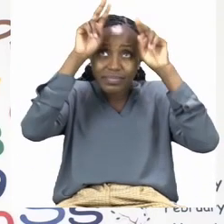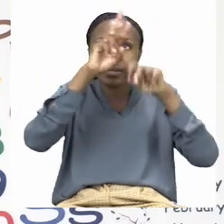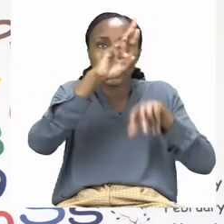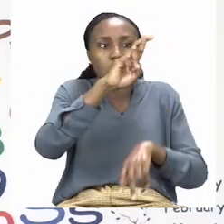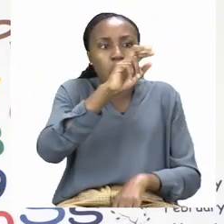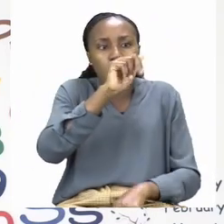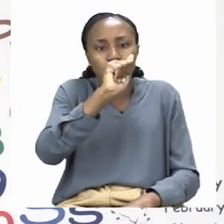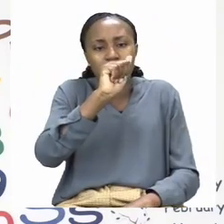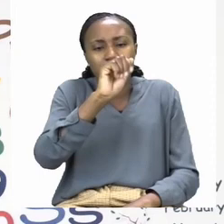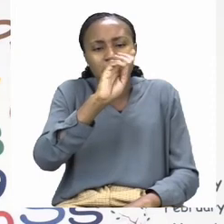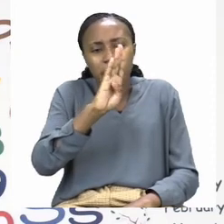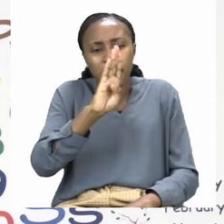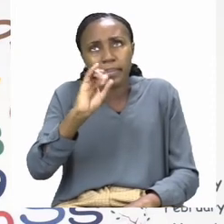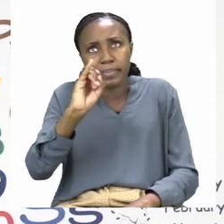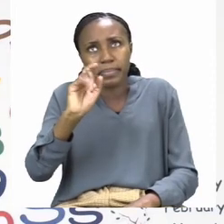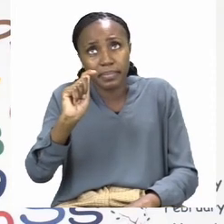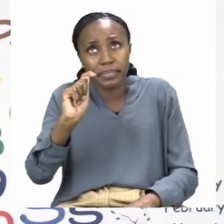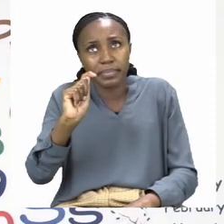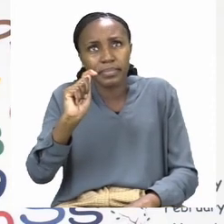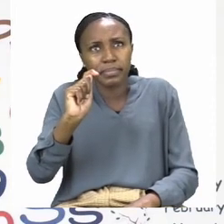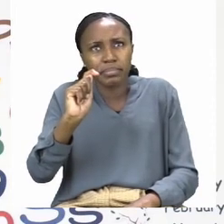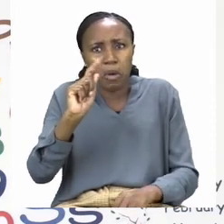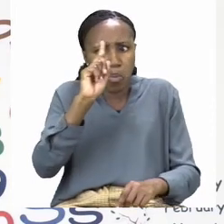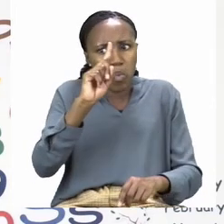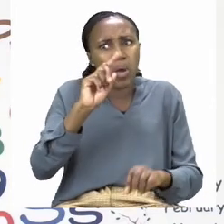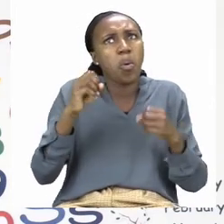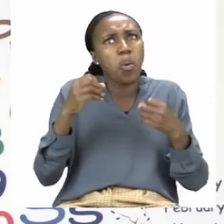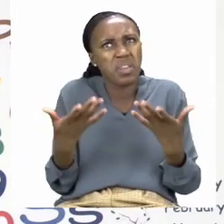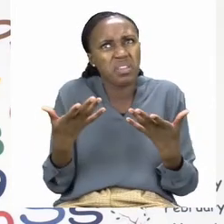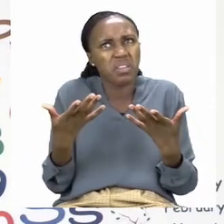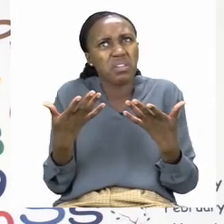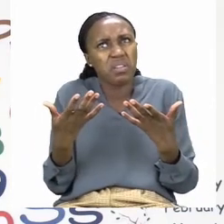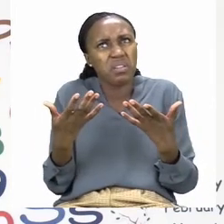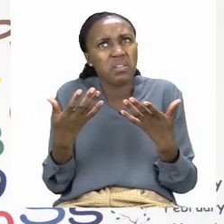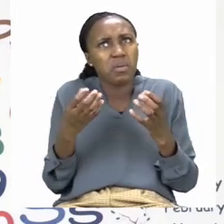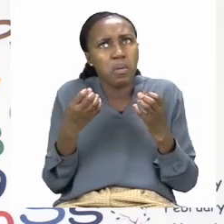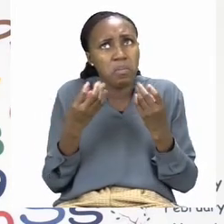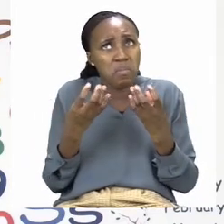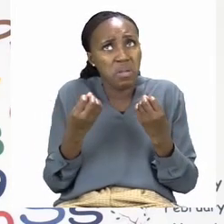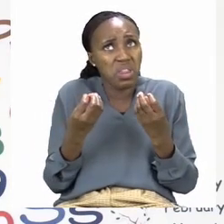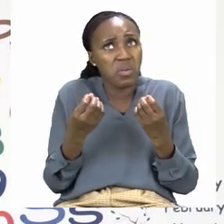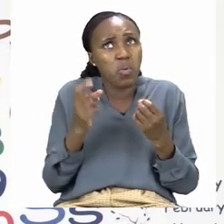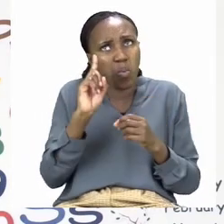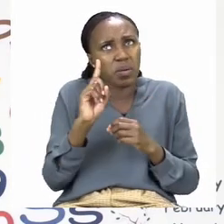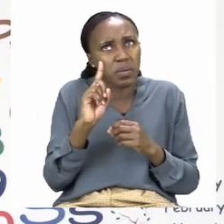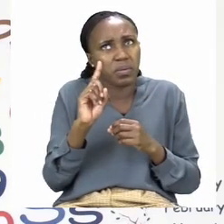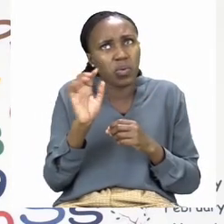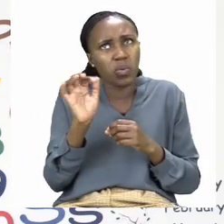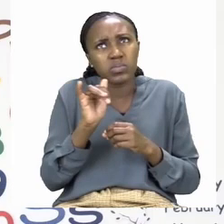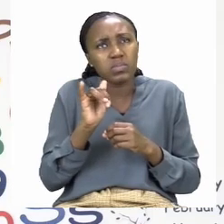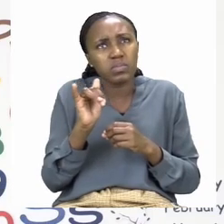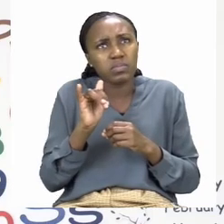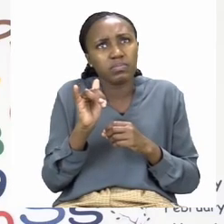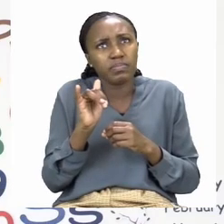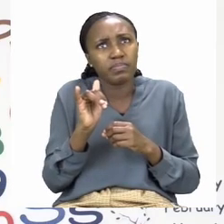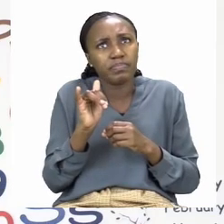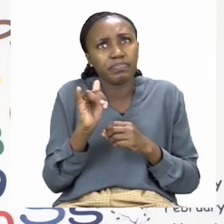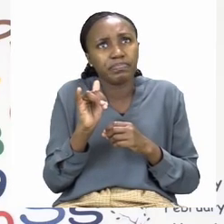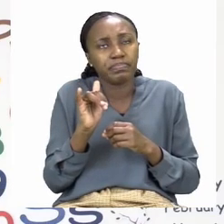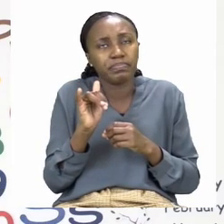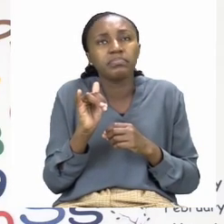rabbit. Are we talking about one rabbit or are we talking about more than one